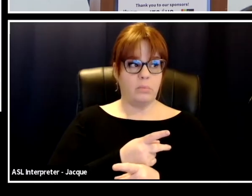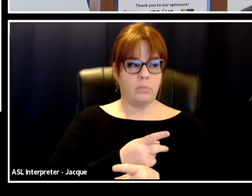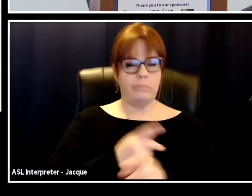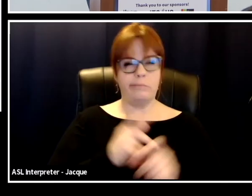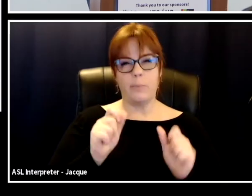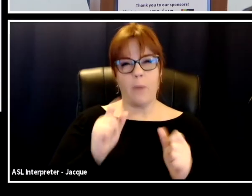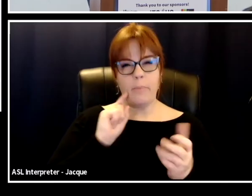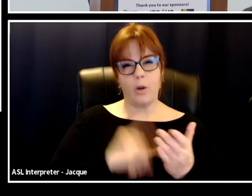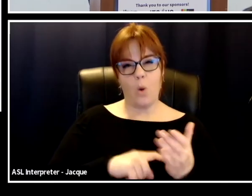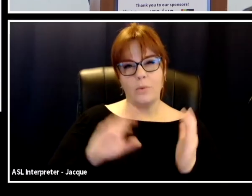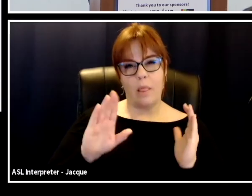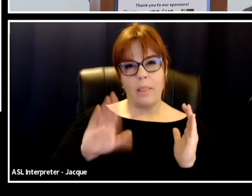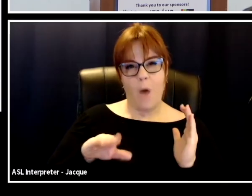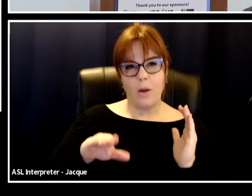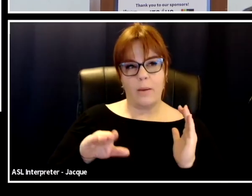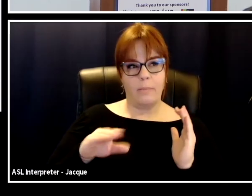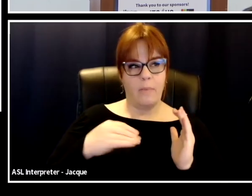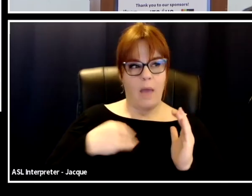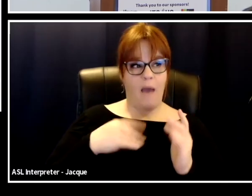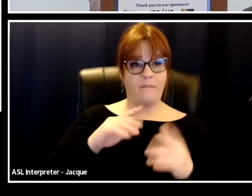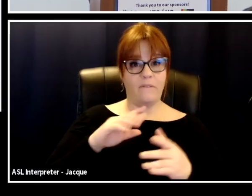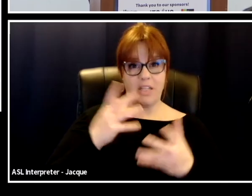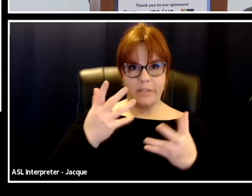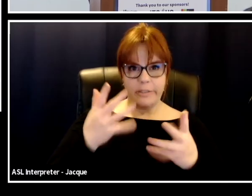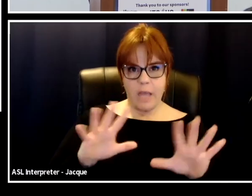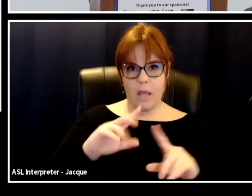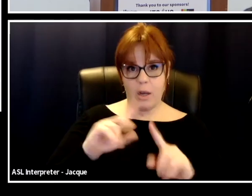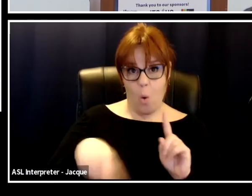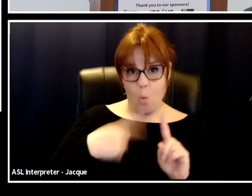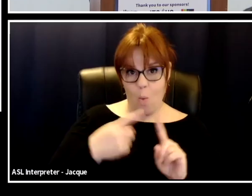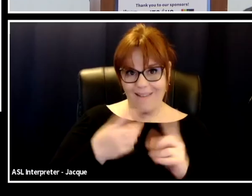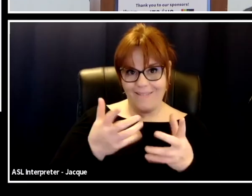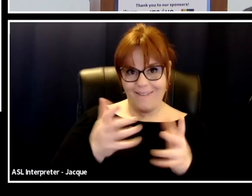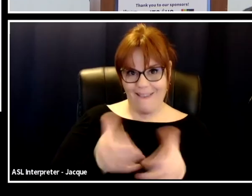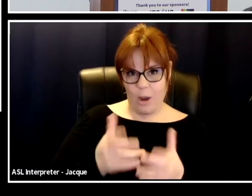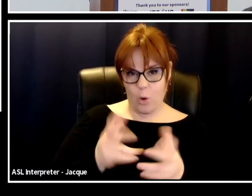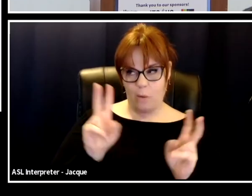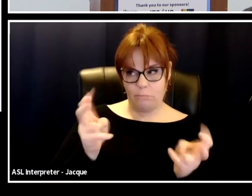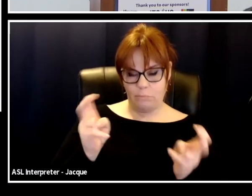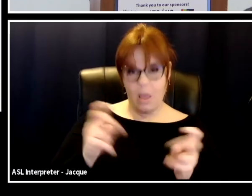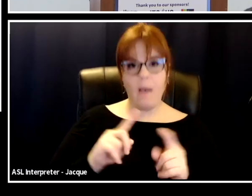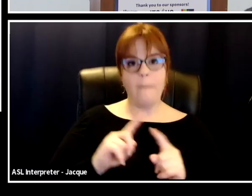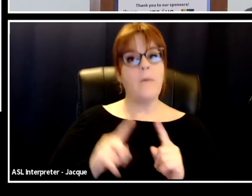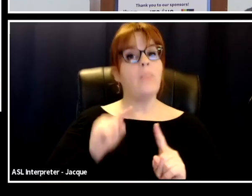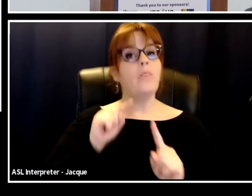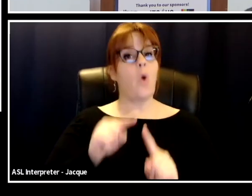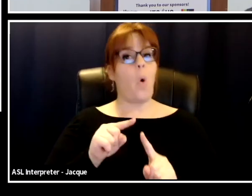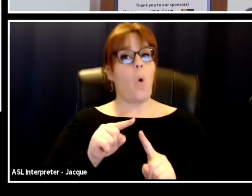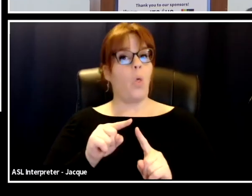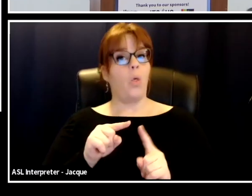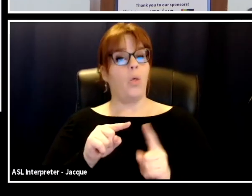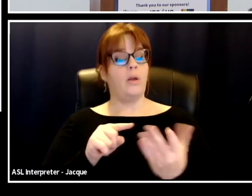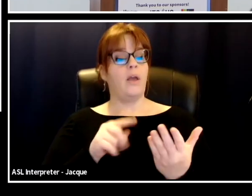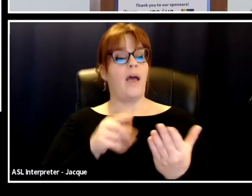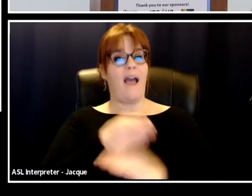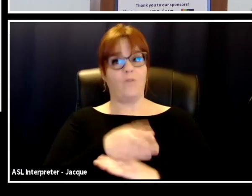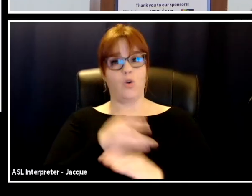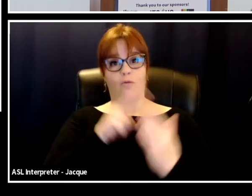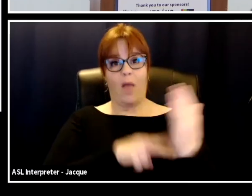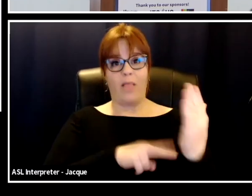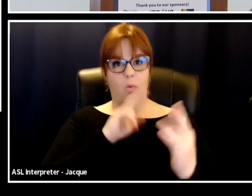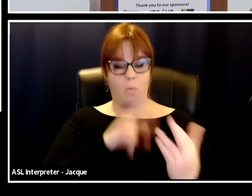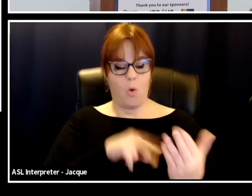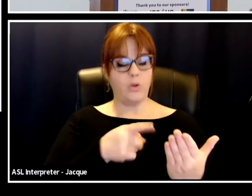in the bottom there have this like done when category, but the goal would be for you to walk away from reading this report and saying, you know, I can name 2